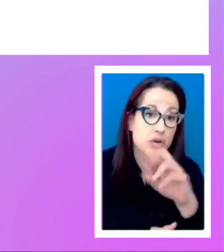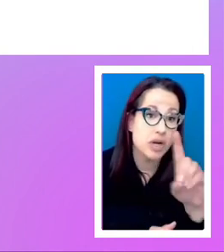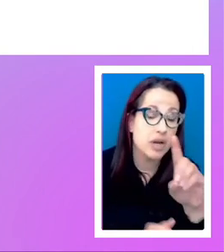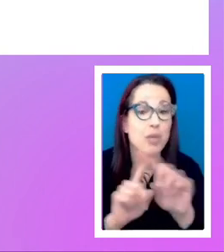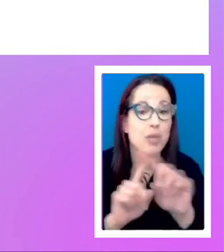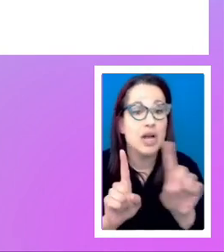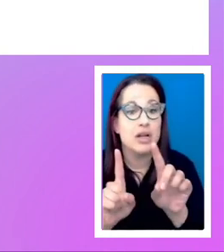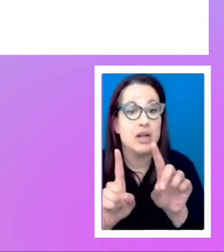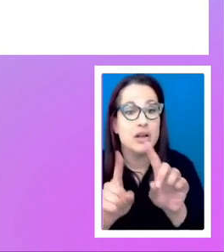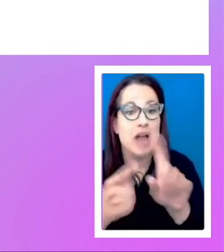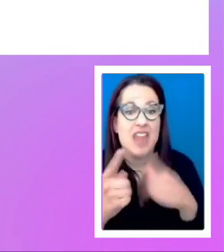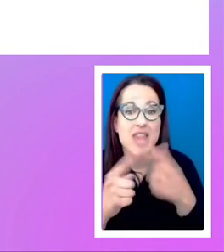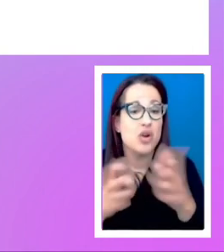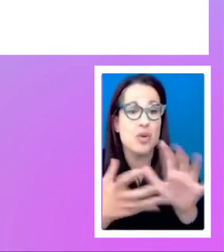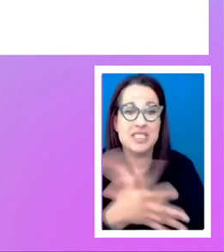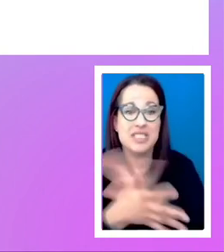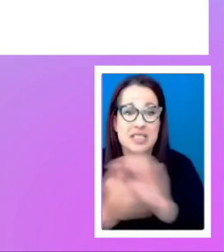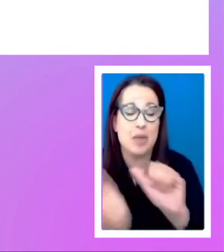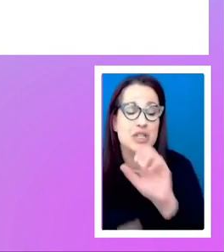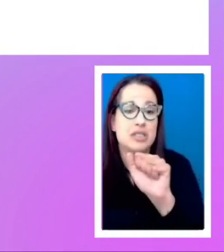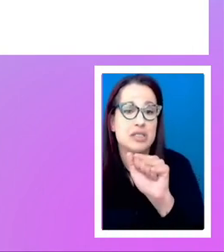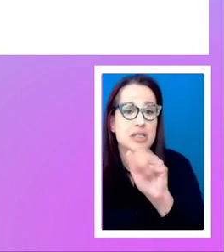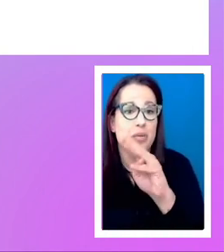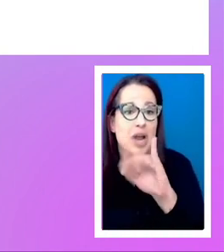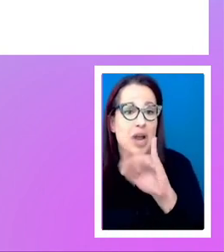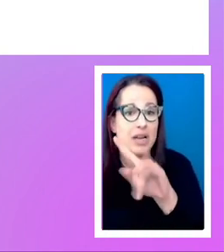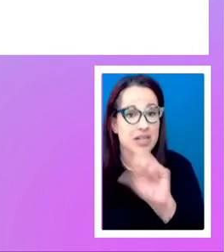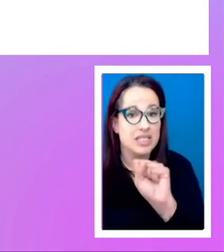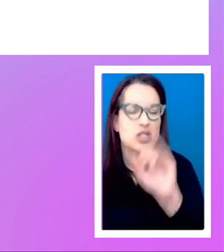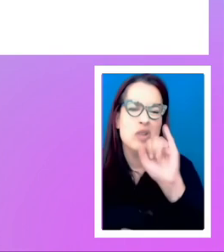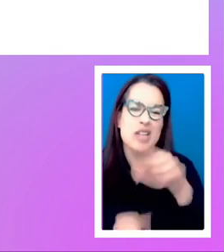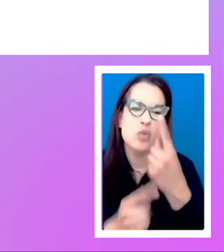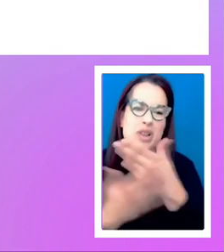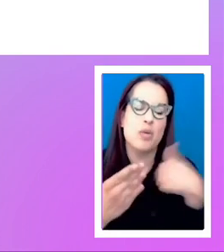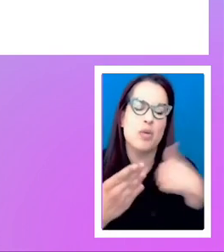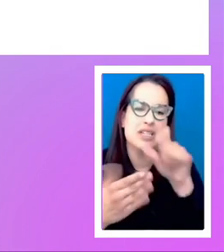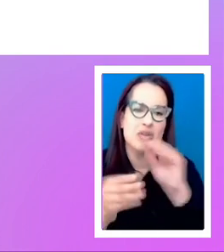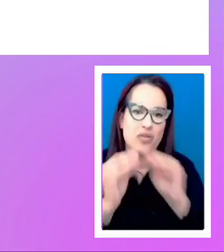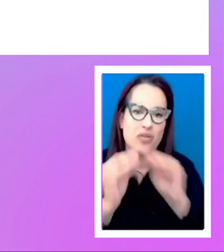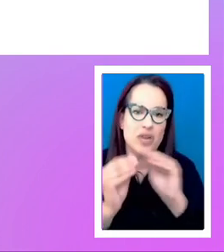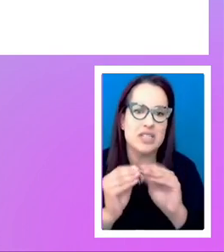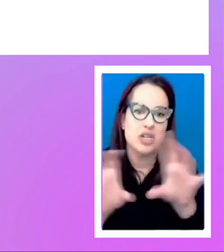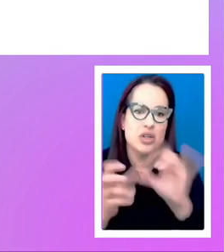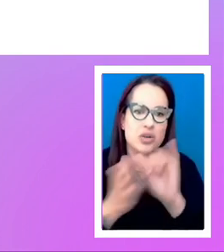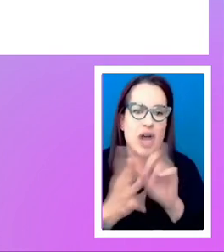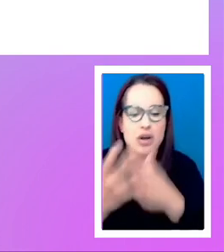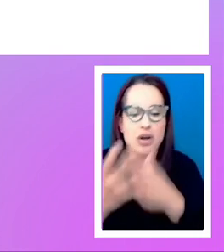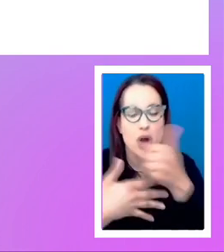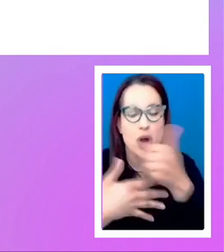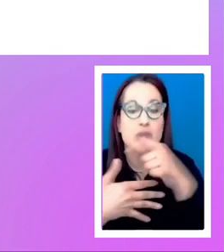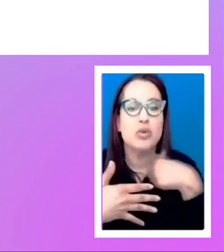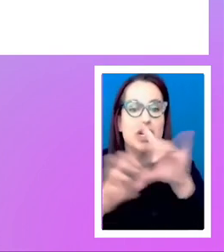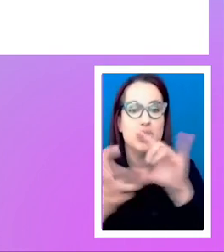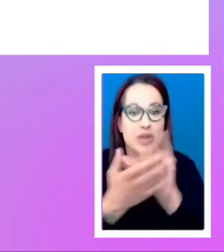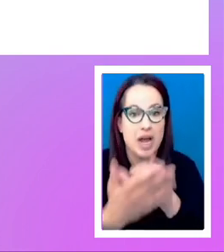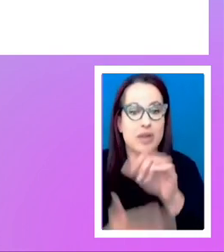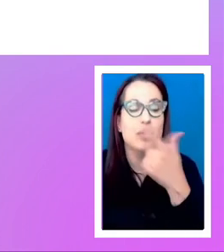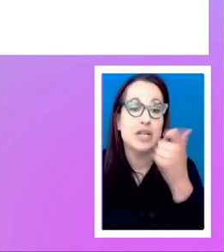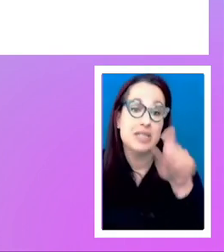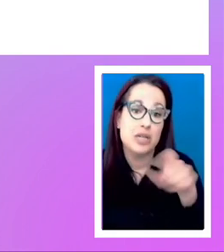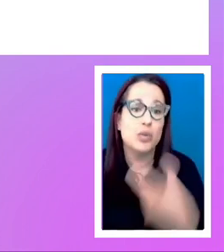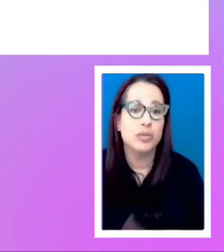to damage the semantics. So I think that's, again, one of these things we need to fix and we need to get that fixed in browsers so that we can do this, uh, cause we need to.